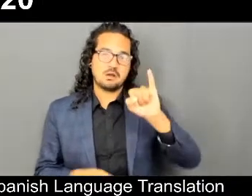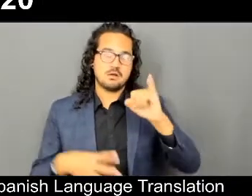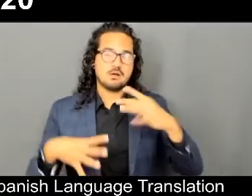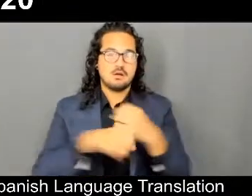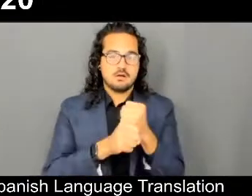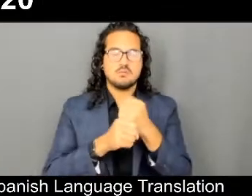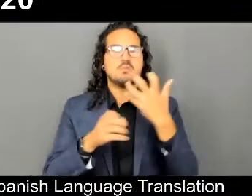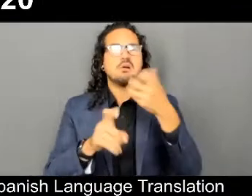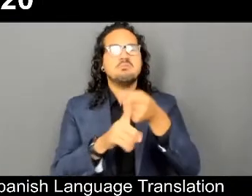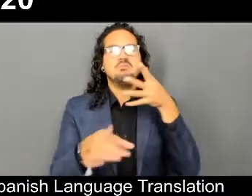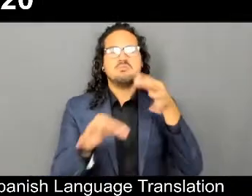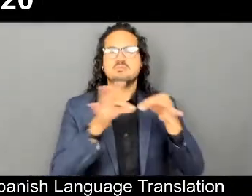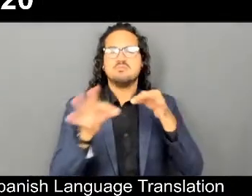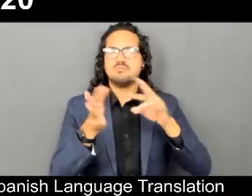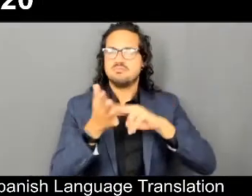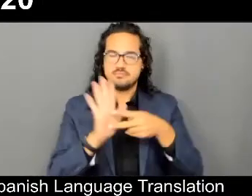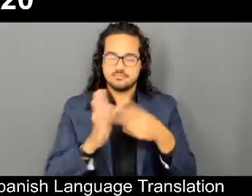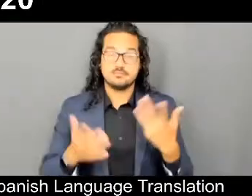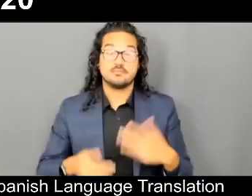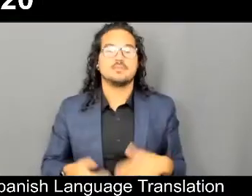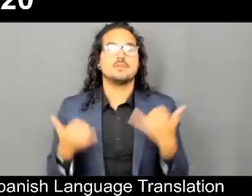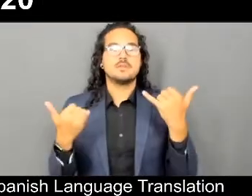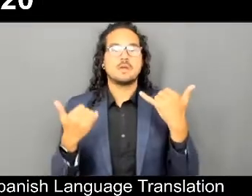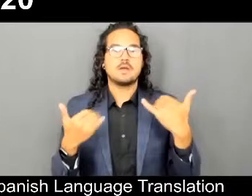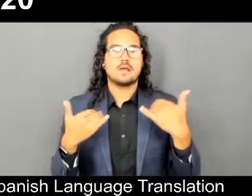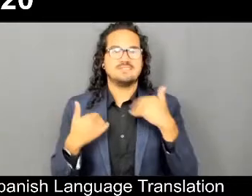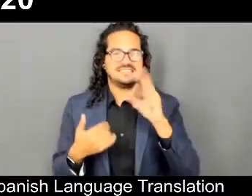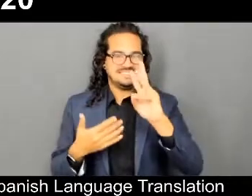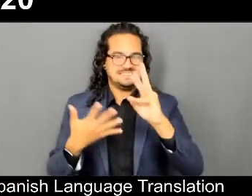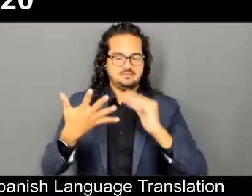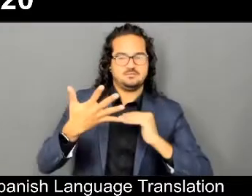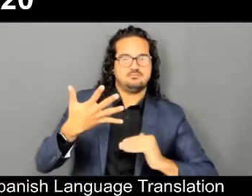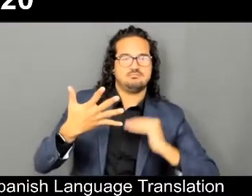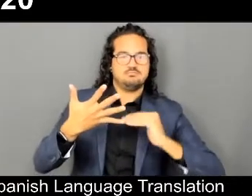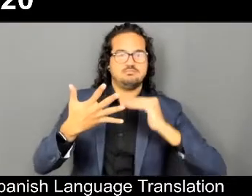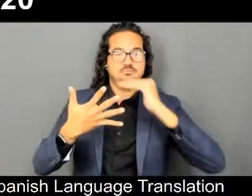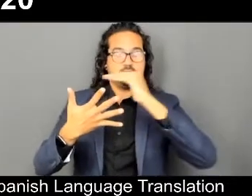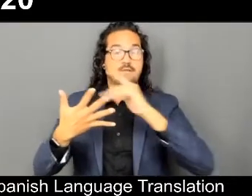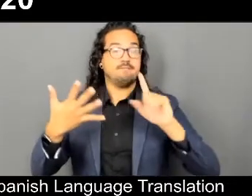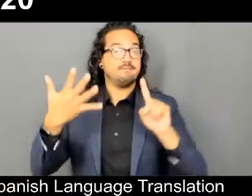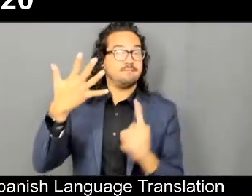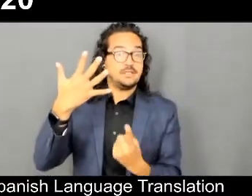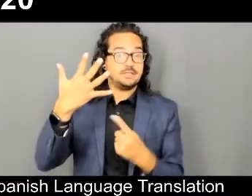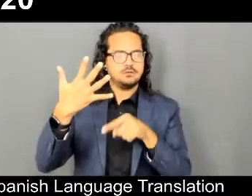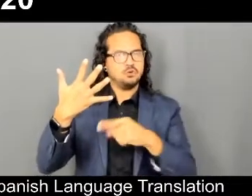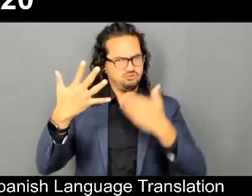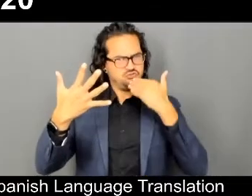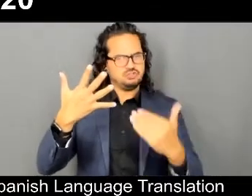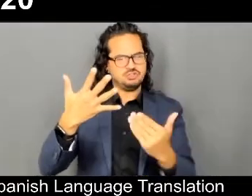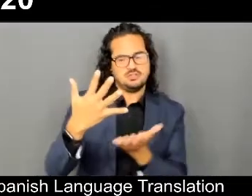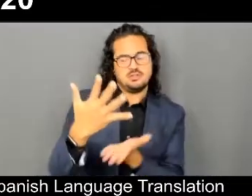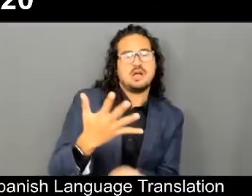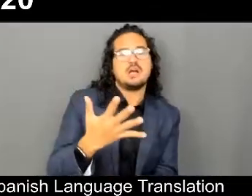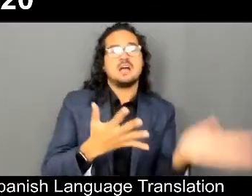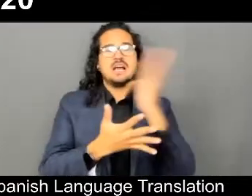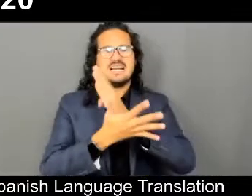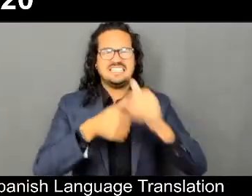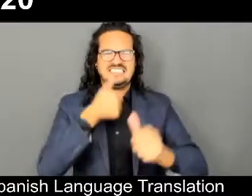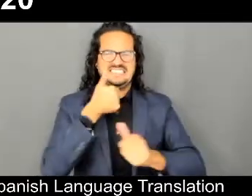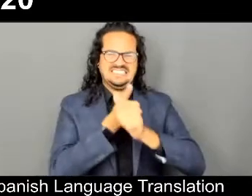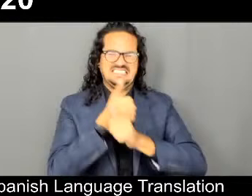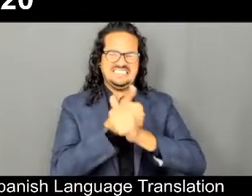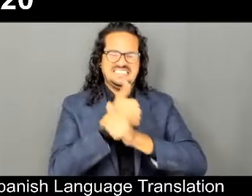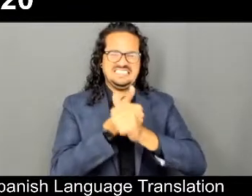level corresponding to good air quality, the 6th corresponding to hazardous. and everything in between. And there's also a color